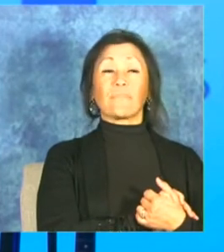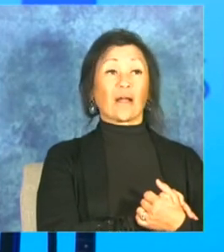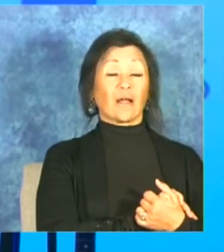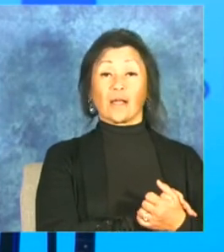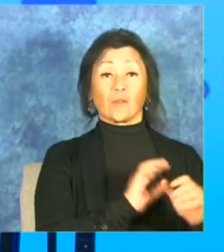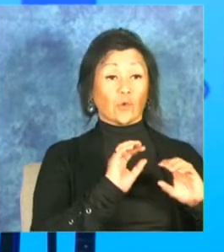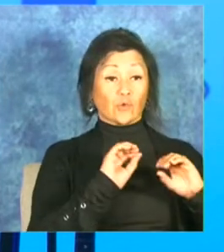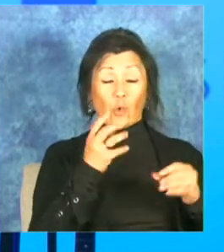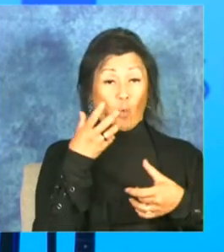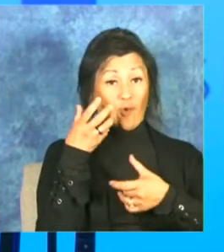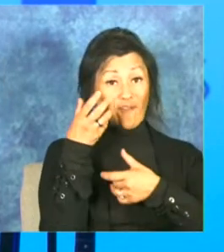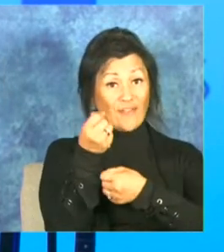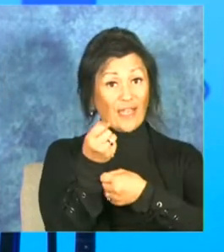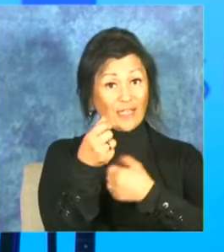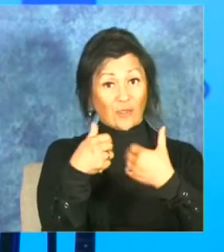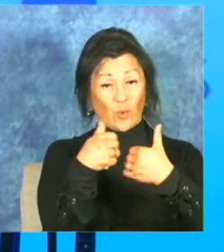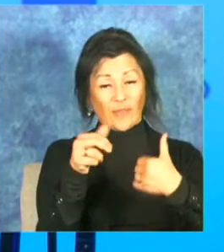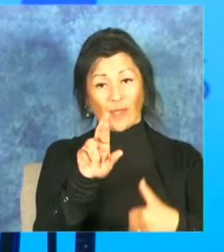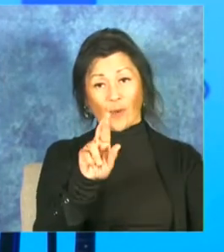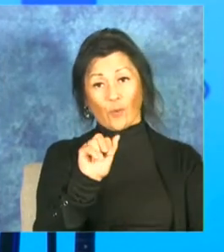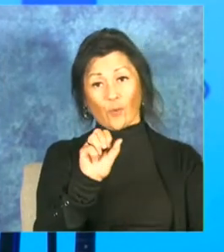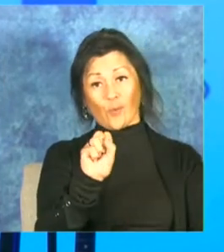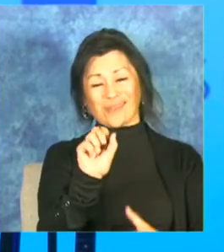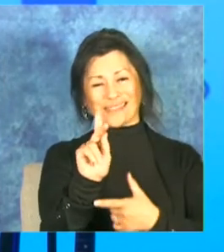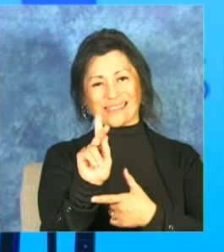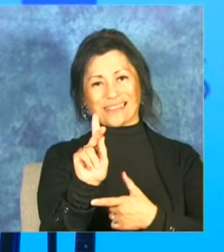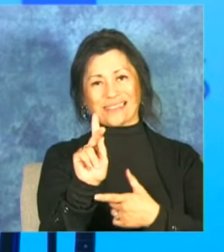faith without risk.